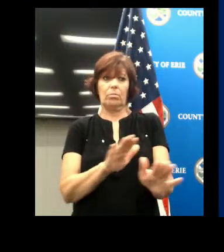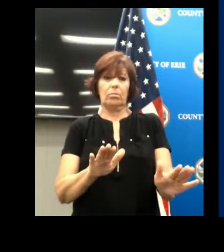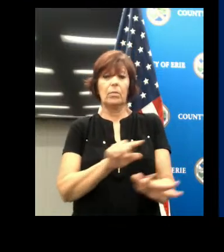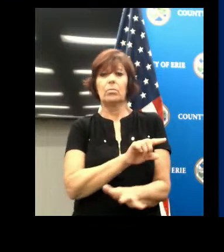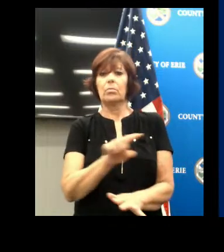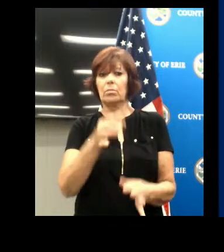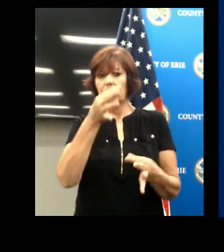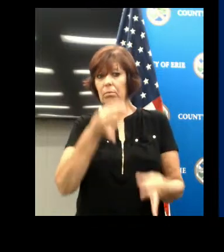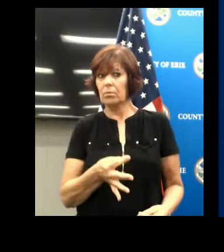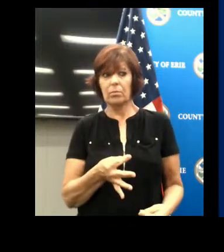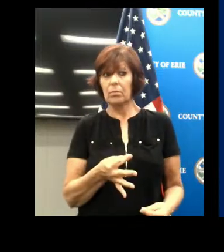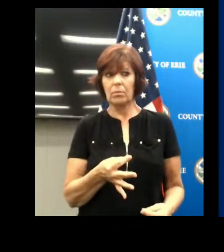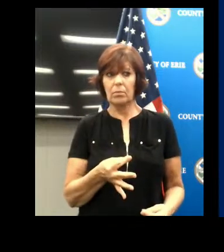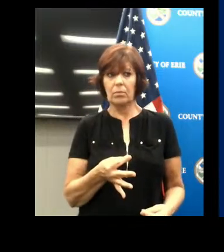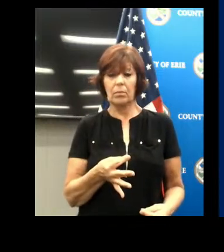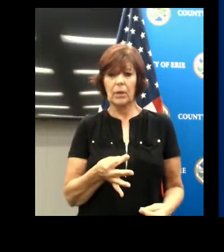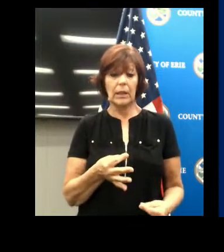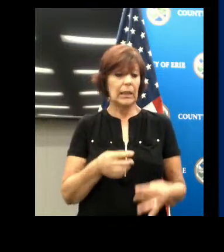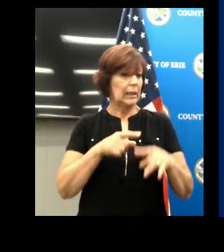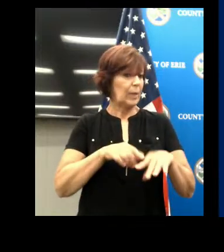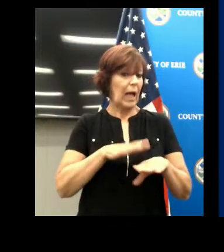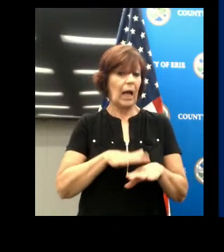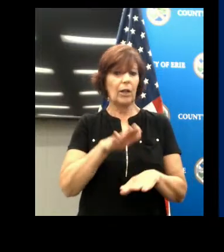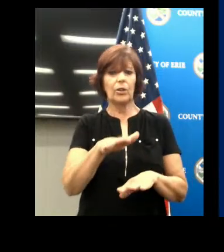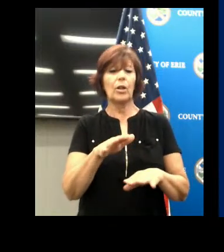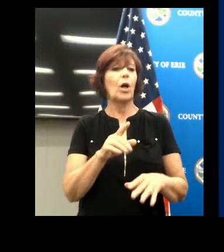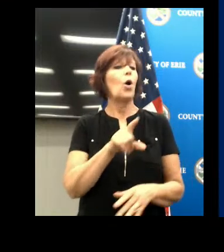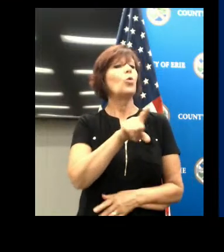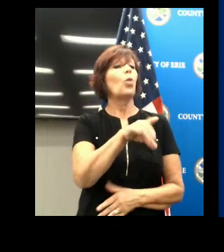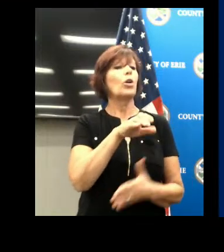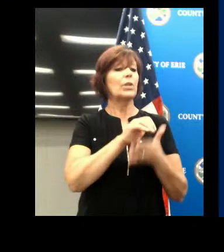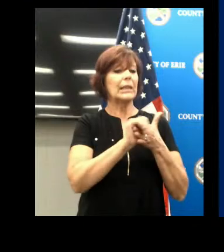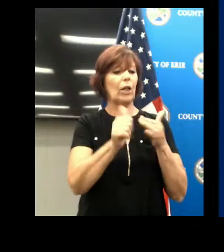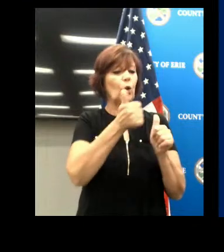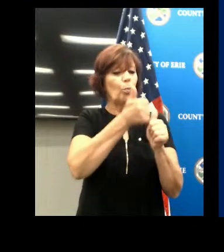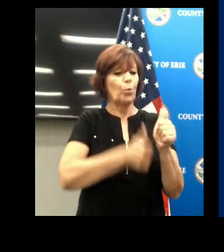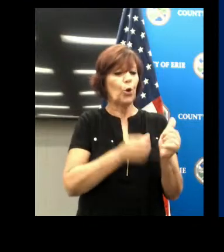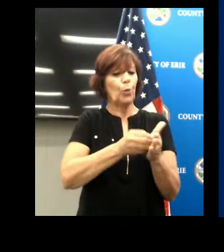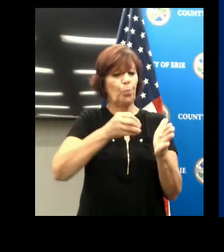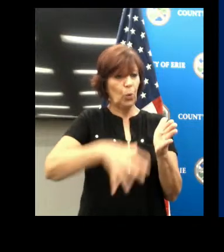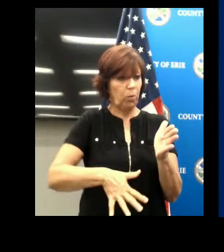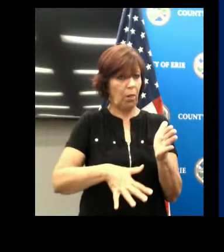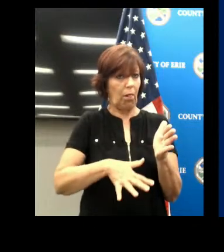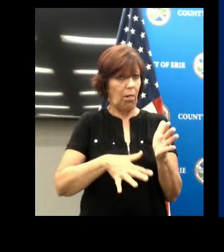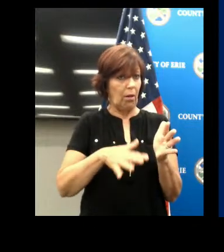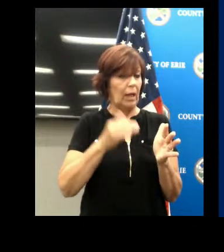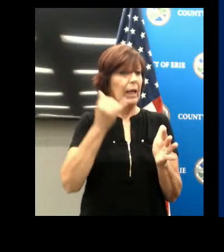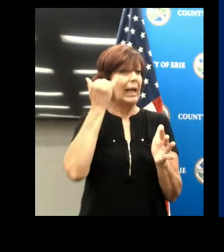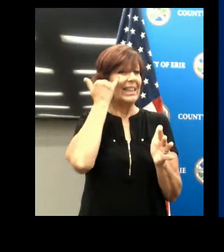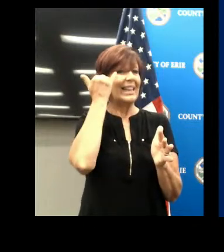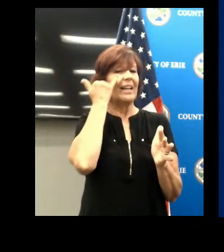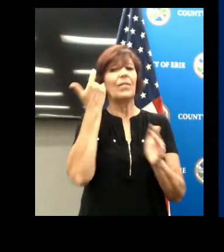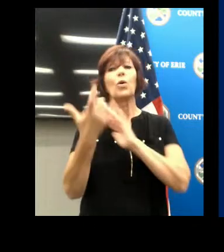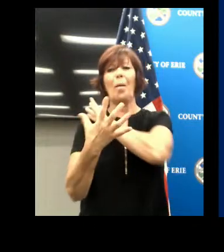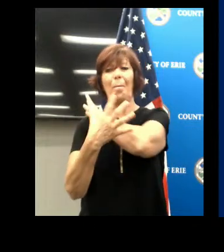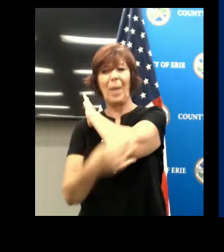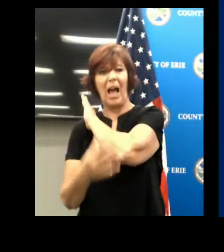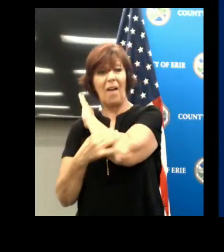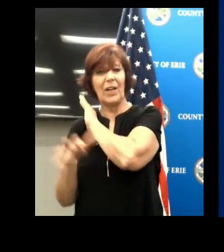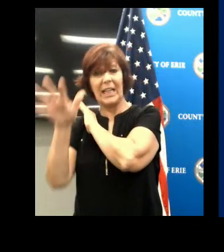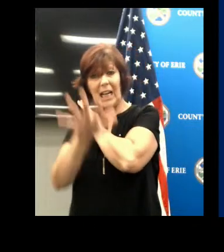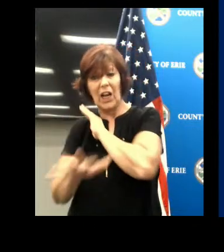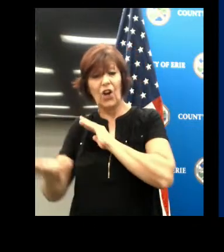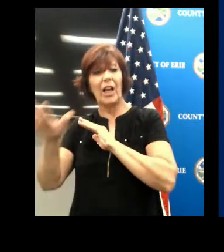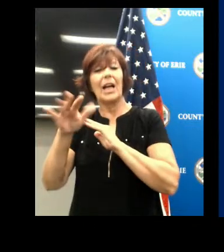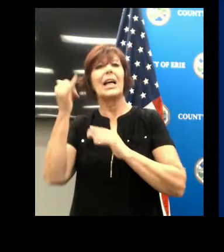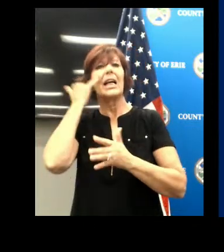based on a pure pupil number, $100 per pupil across the board. And then if they're in a distressed poverty zone, basically